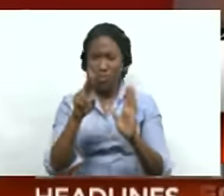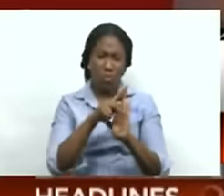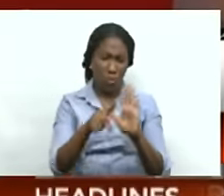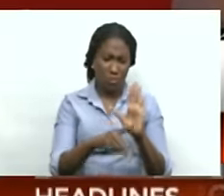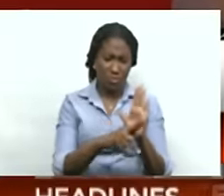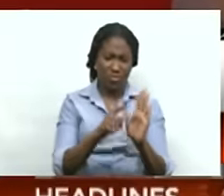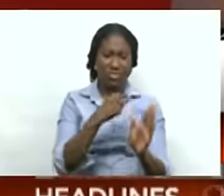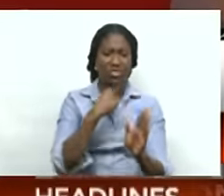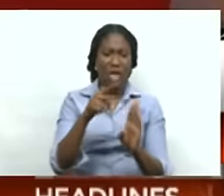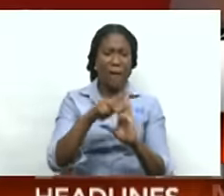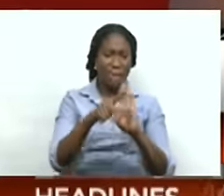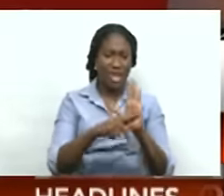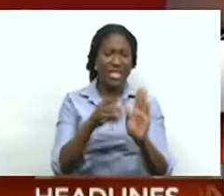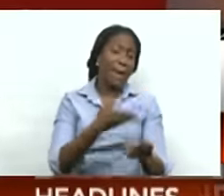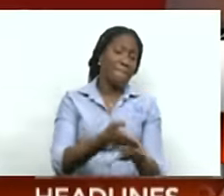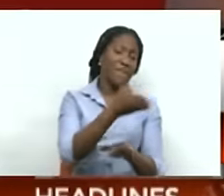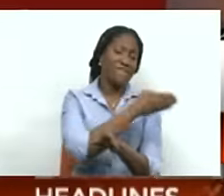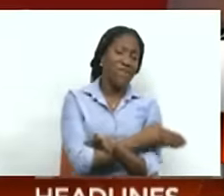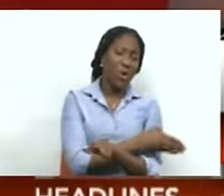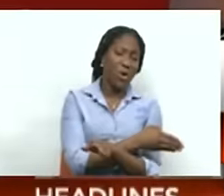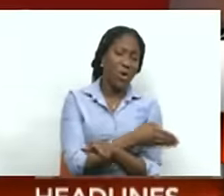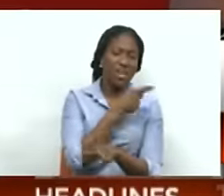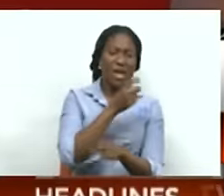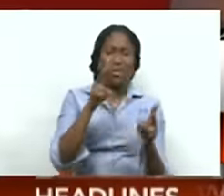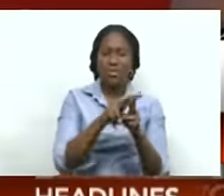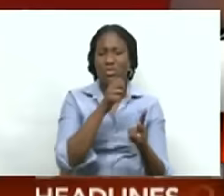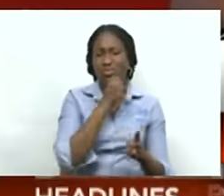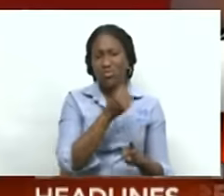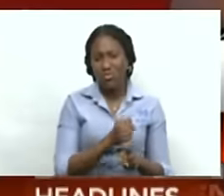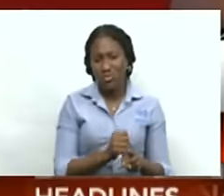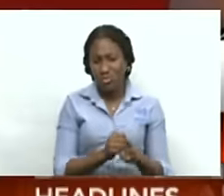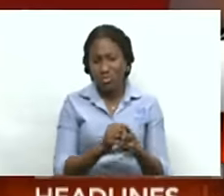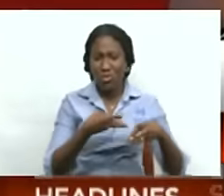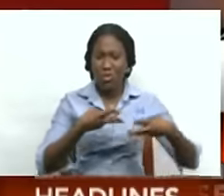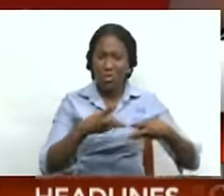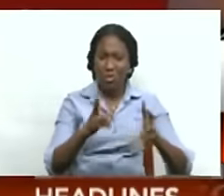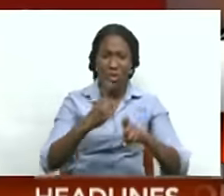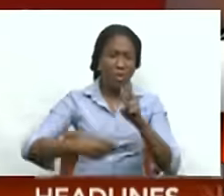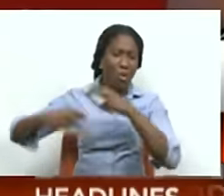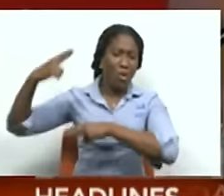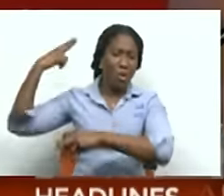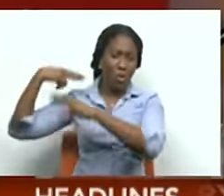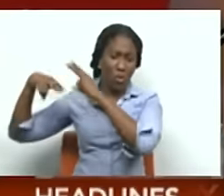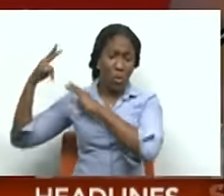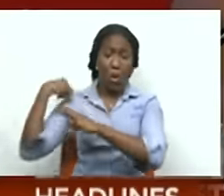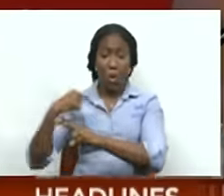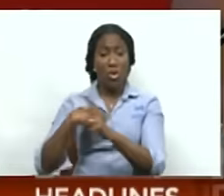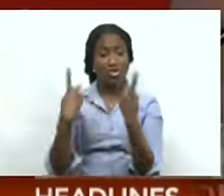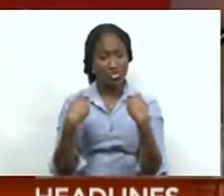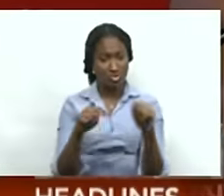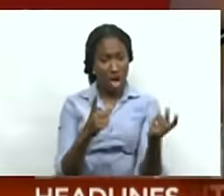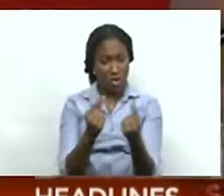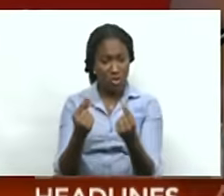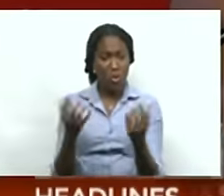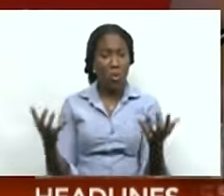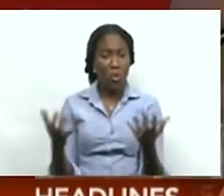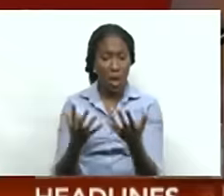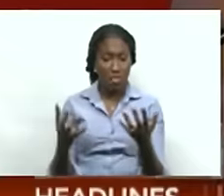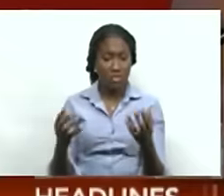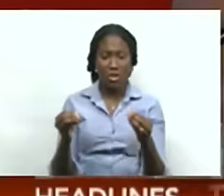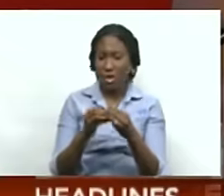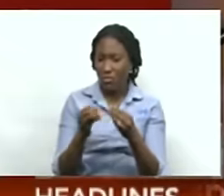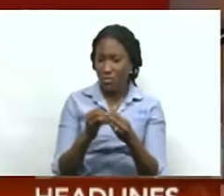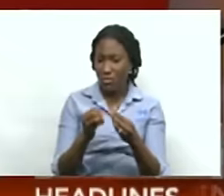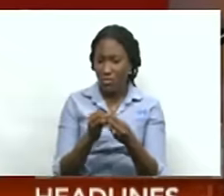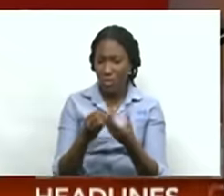of archaic and rigid. What we have tried to do is introduce a more relaxed policy to